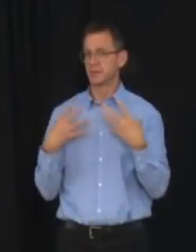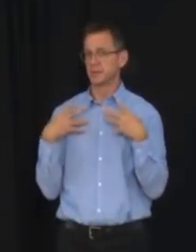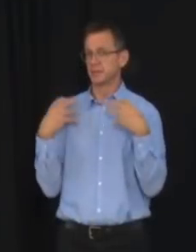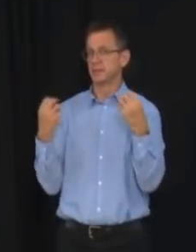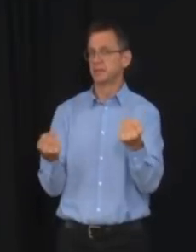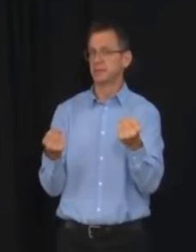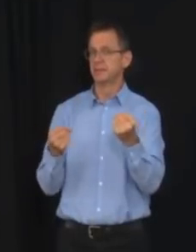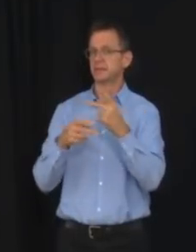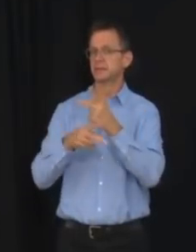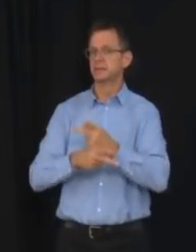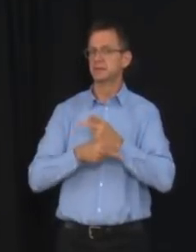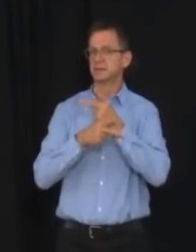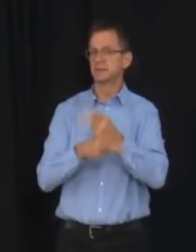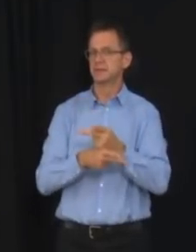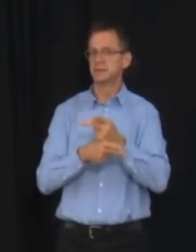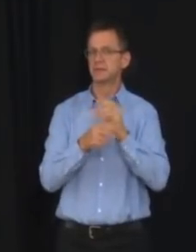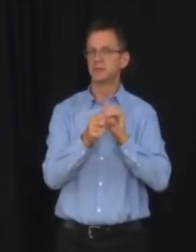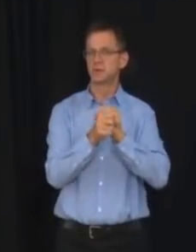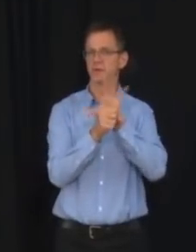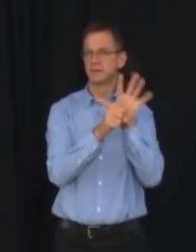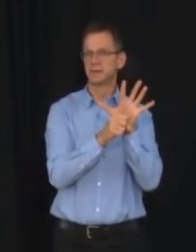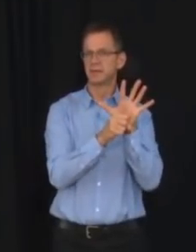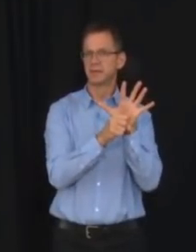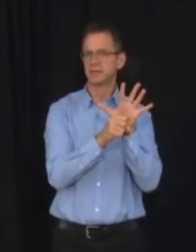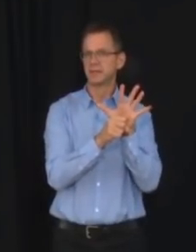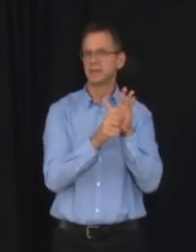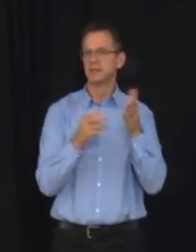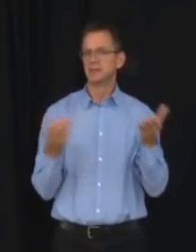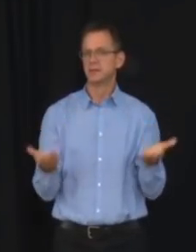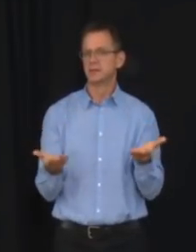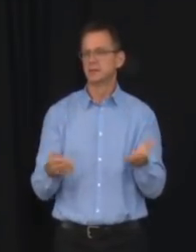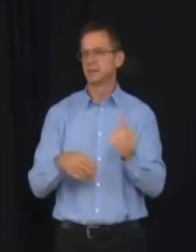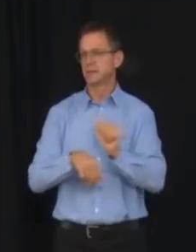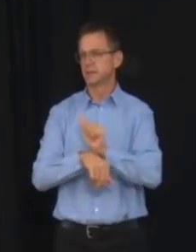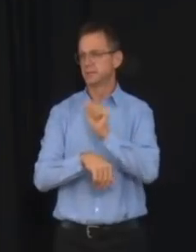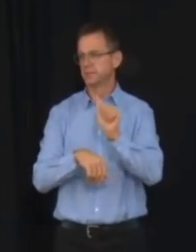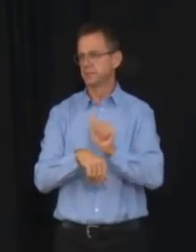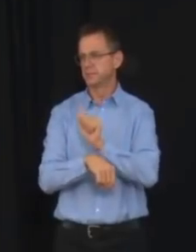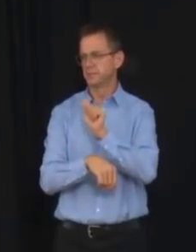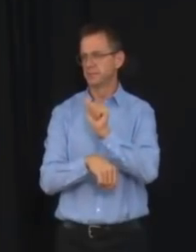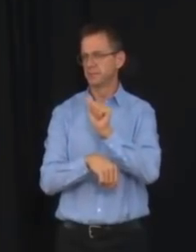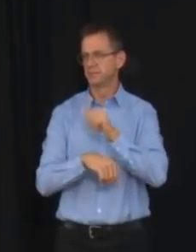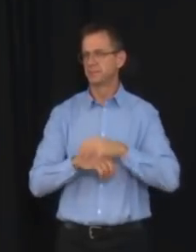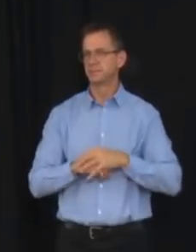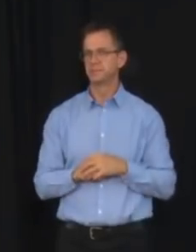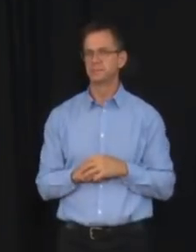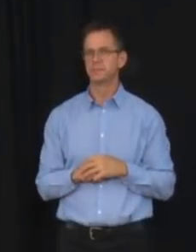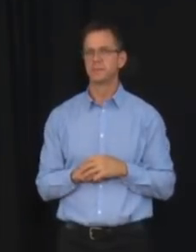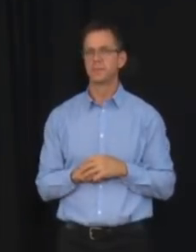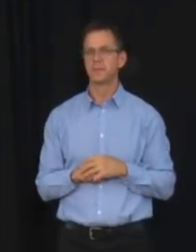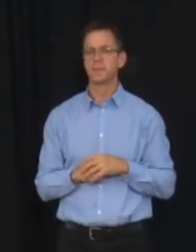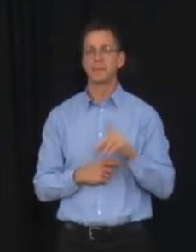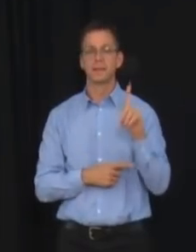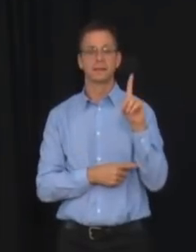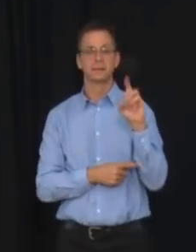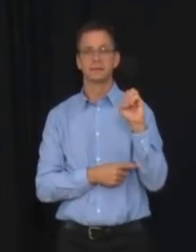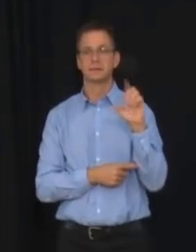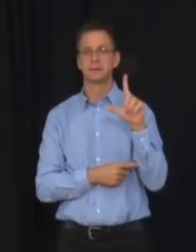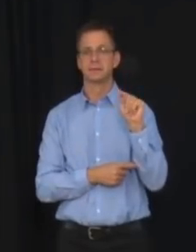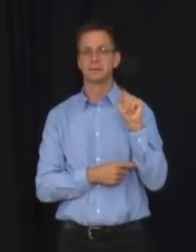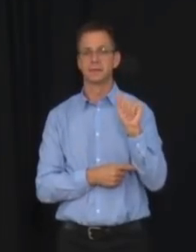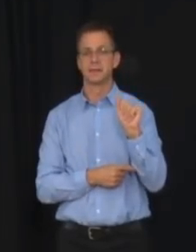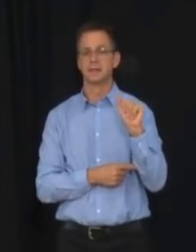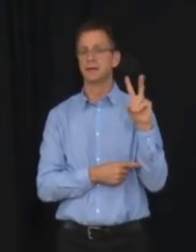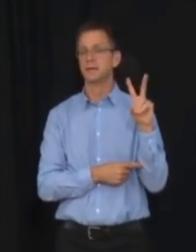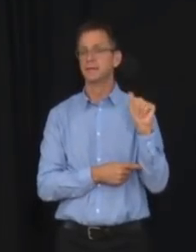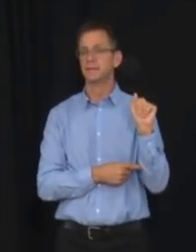The Delta variant is continuing to put significant pressure on our healthcare system. And Alberta's government is working